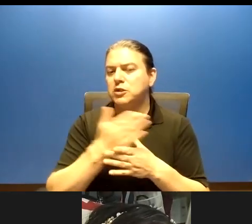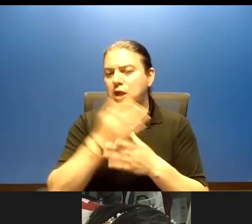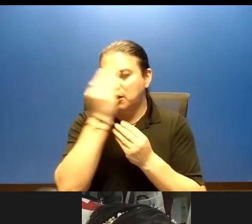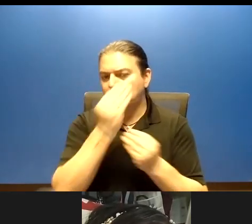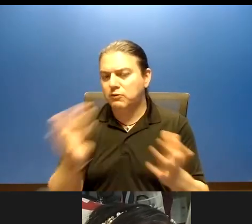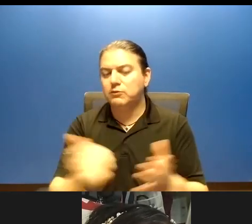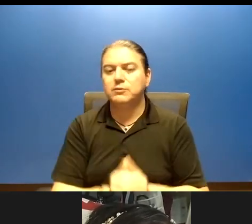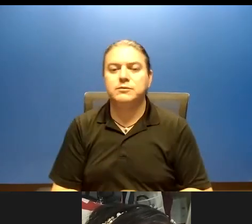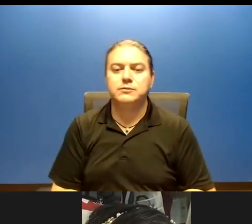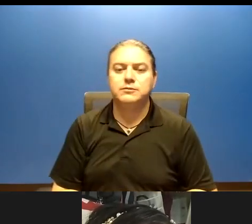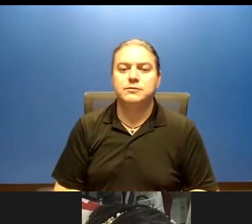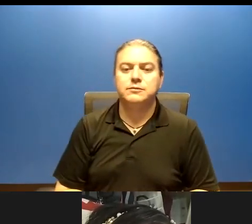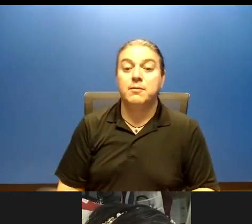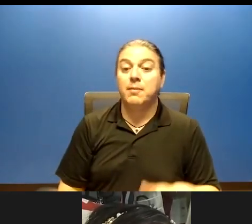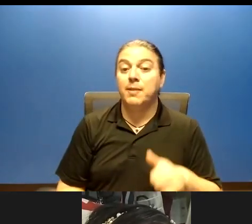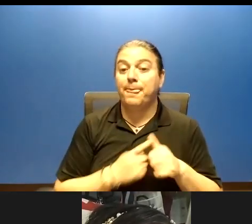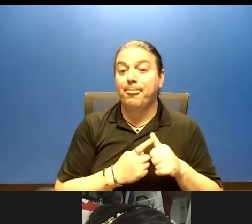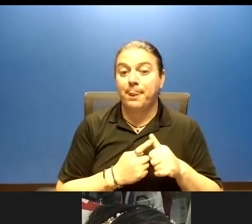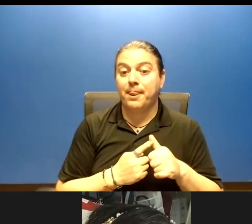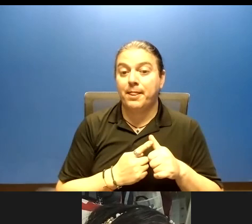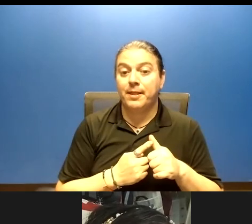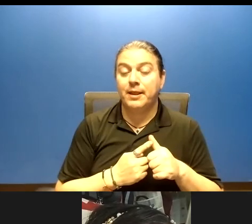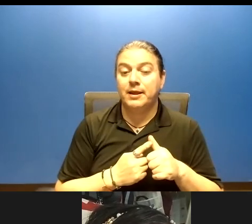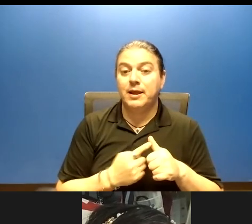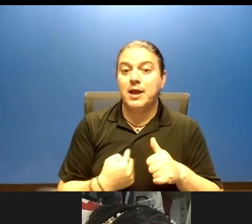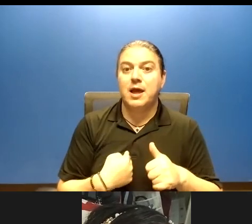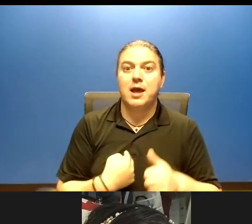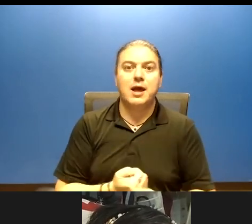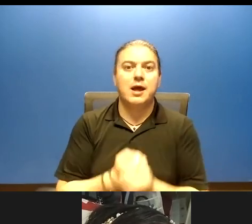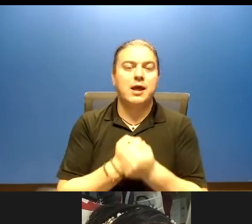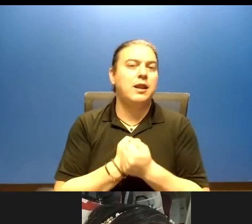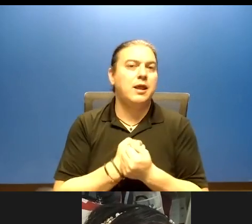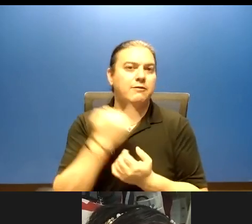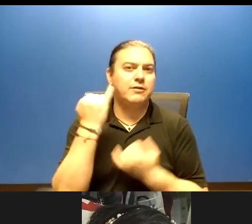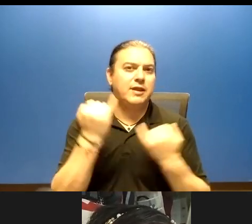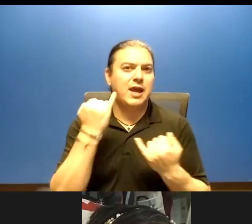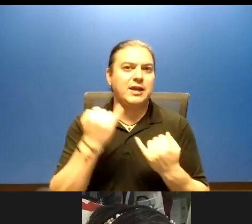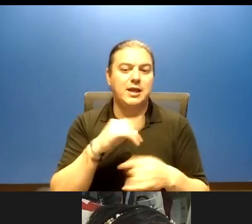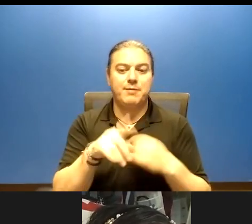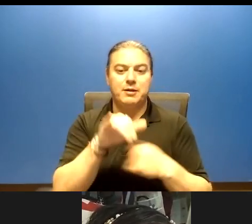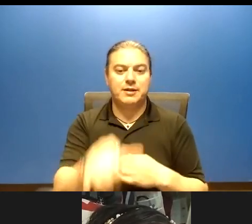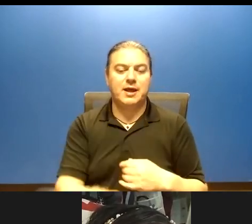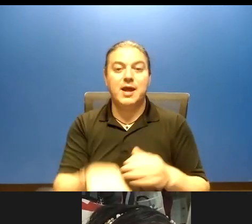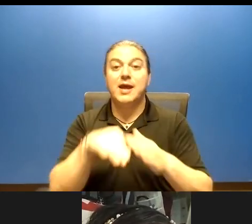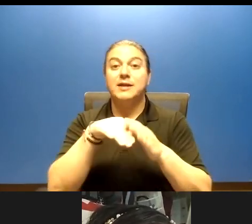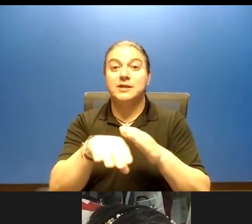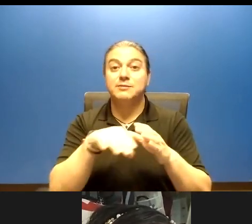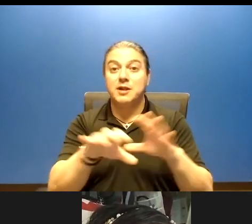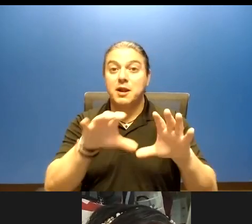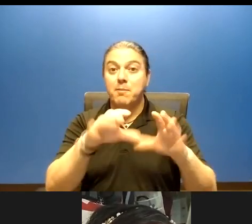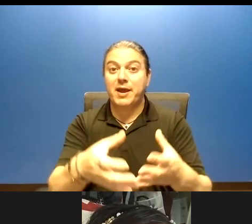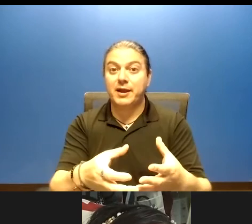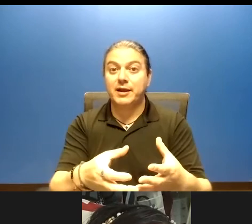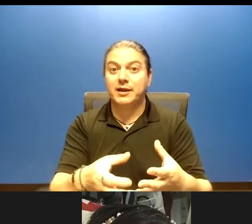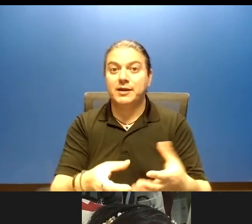attendees? First of all, I love the idea about an accessibility pack being something that people could get